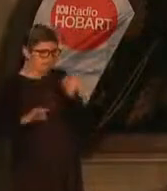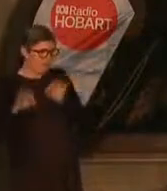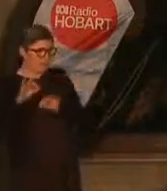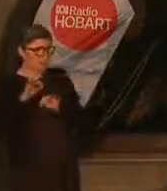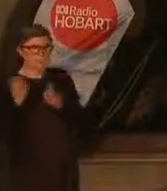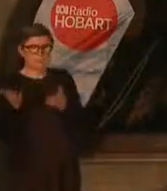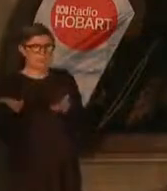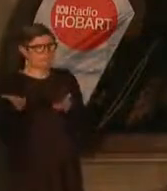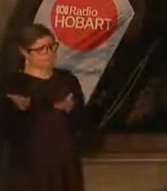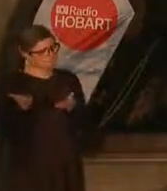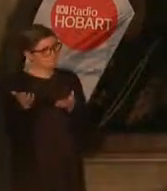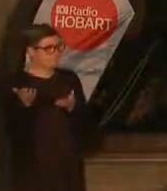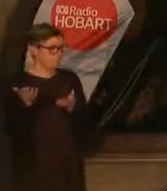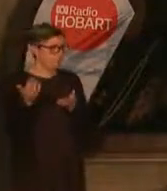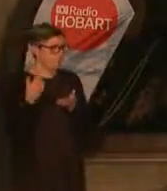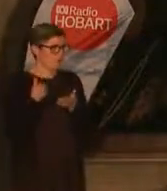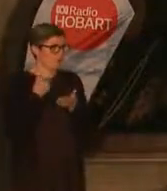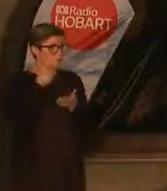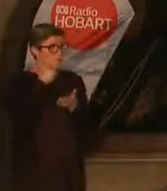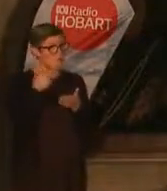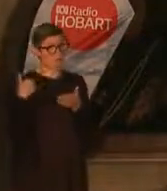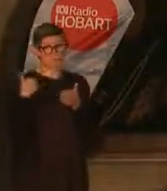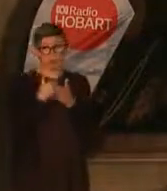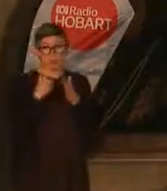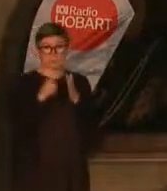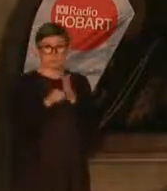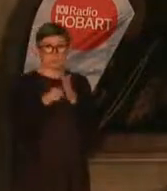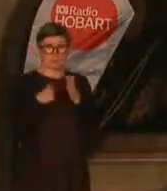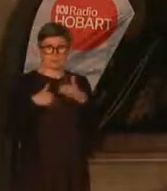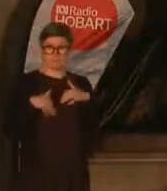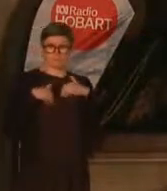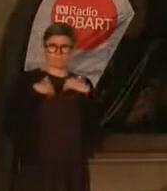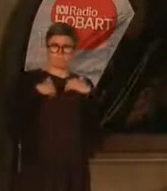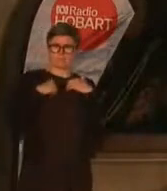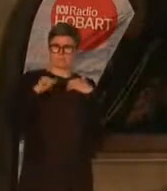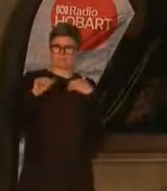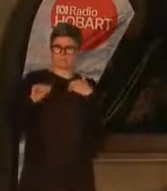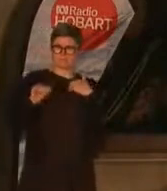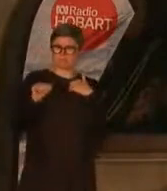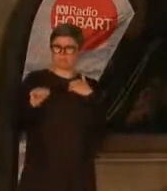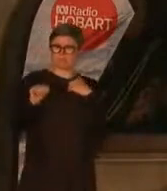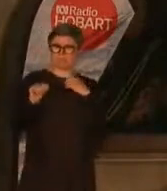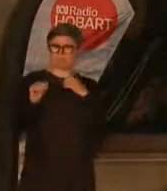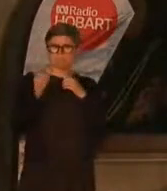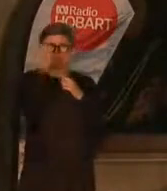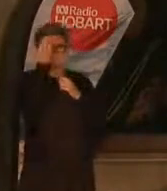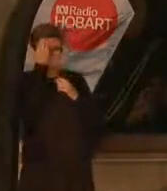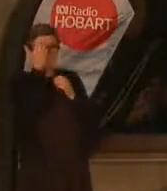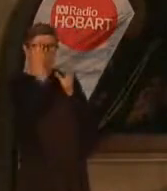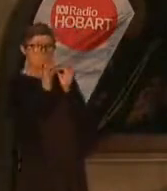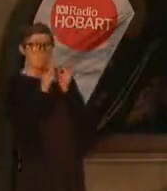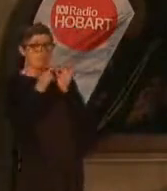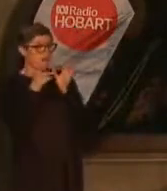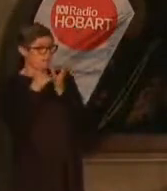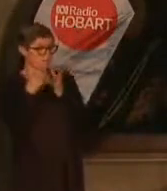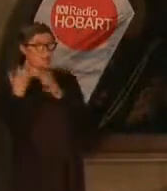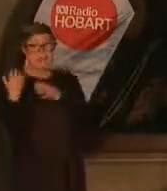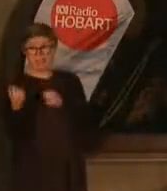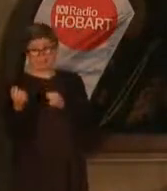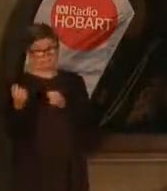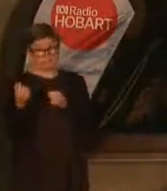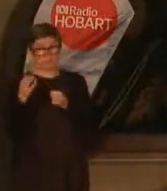often, well, I know that for a long time I categorised it as one of bias, actually, and it's not free.